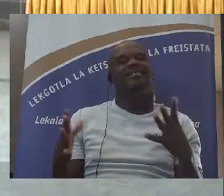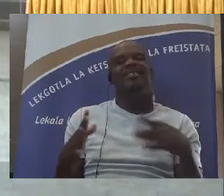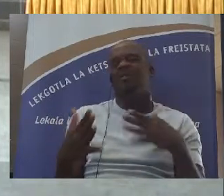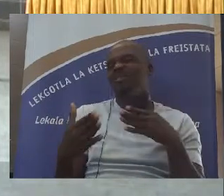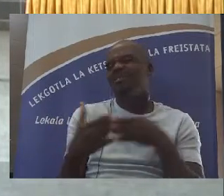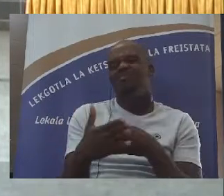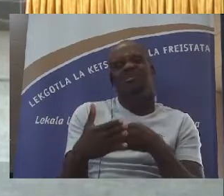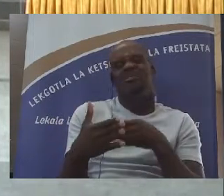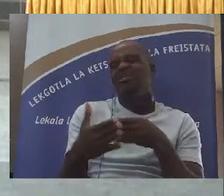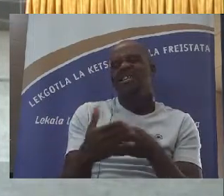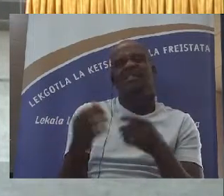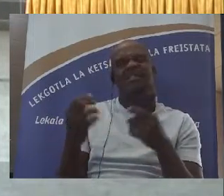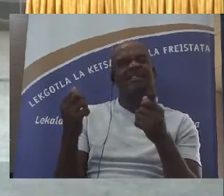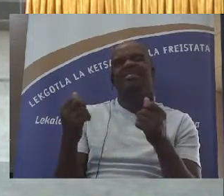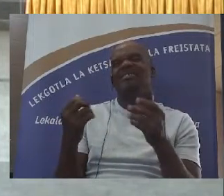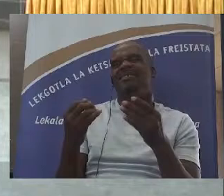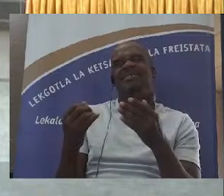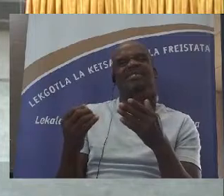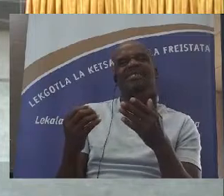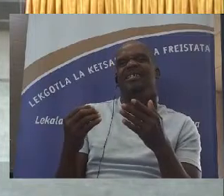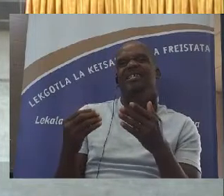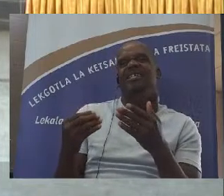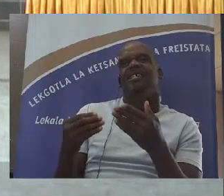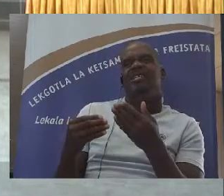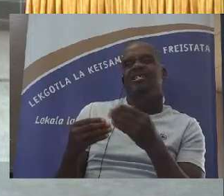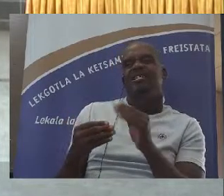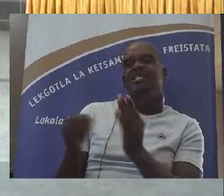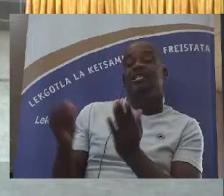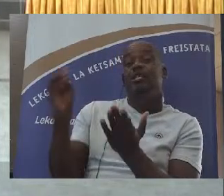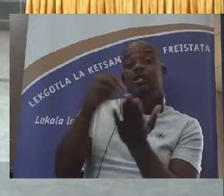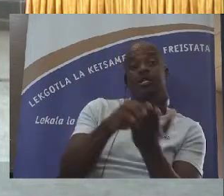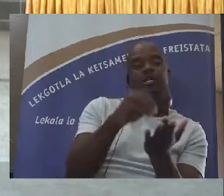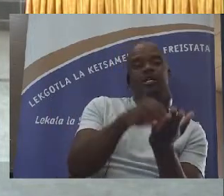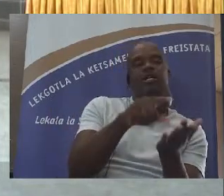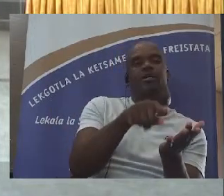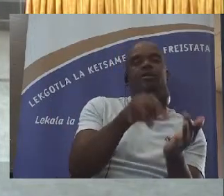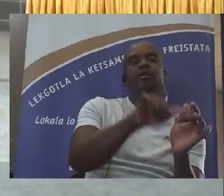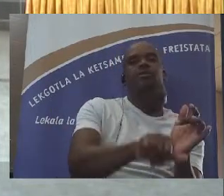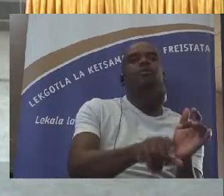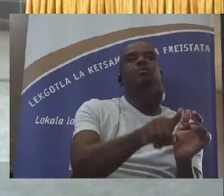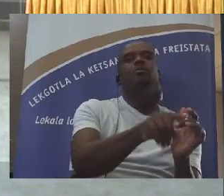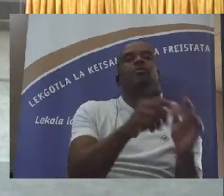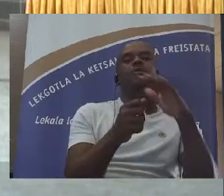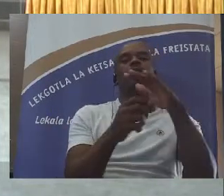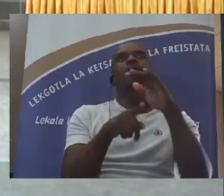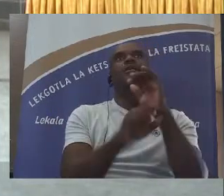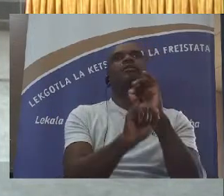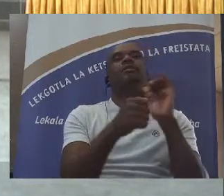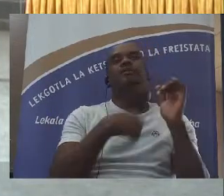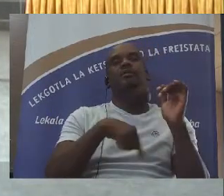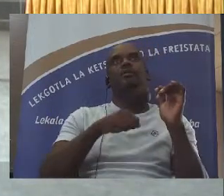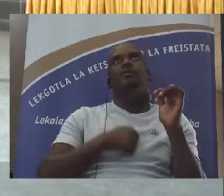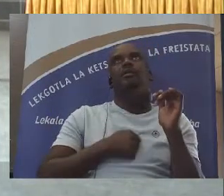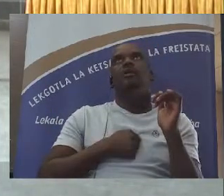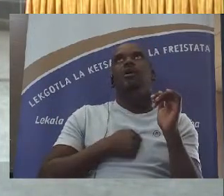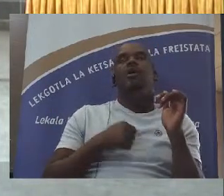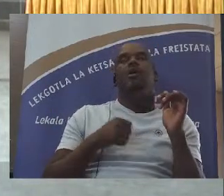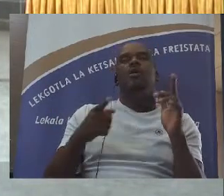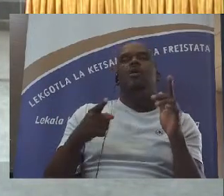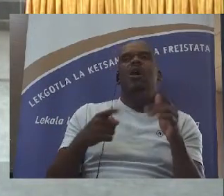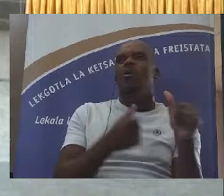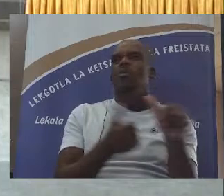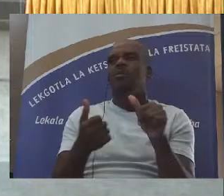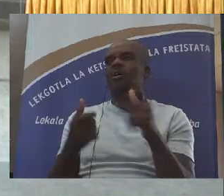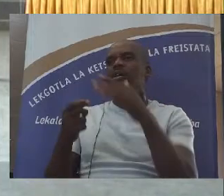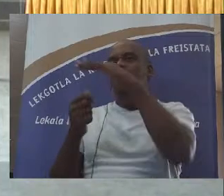na tšhelete e kenang gore e dule mo di accountong tsa rona. Ha o re o boela bankeng wa go sheba account ya gago e kwetswe